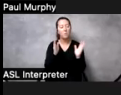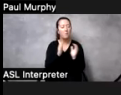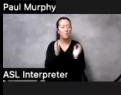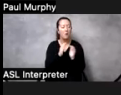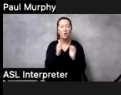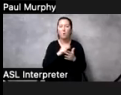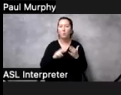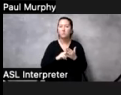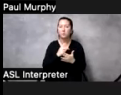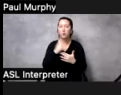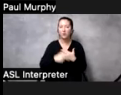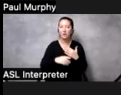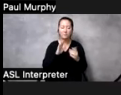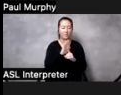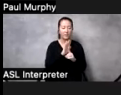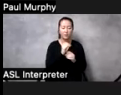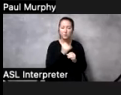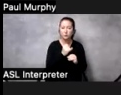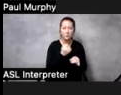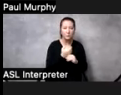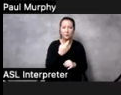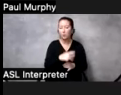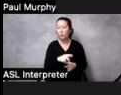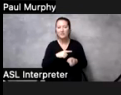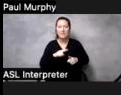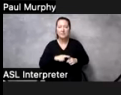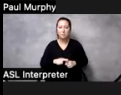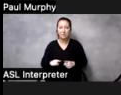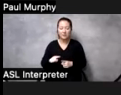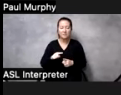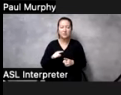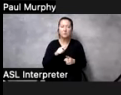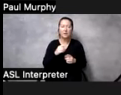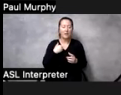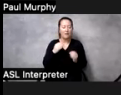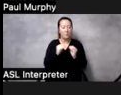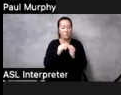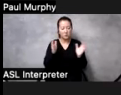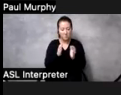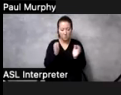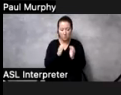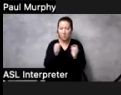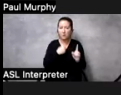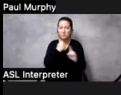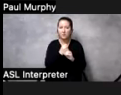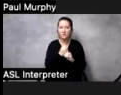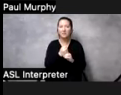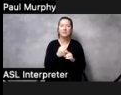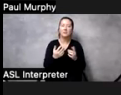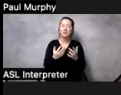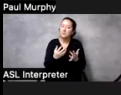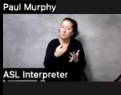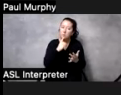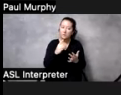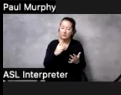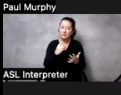research programs at their institution or disciplines that, you know, are sort of have a smaller footprint. It can be really helpful to go